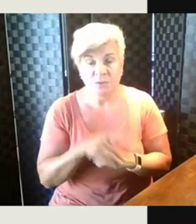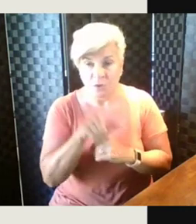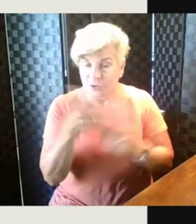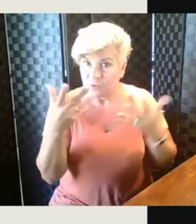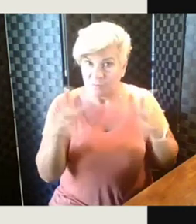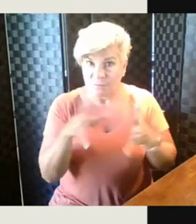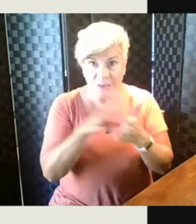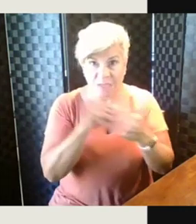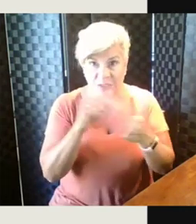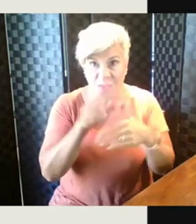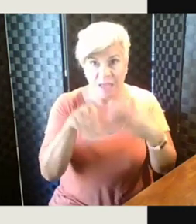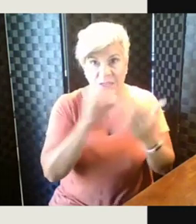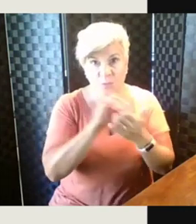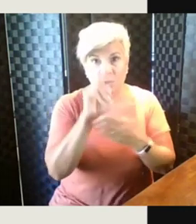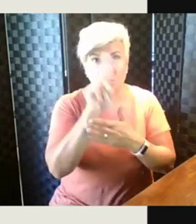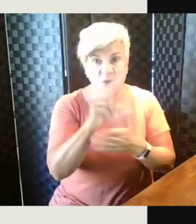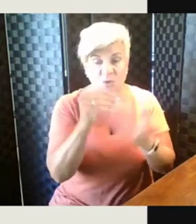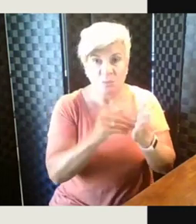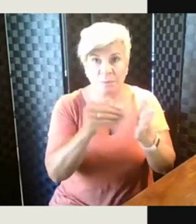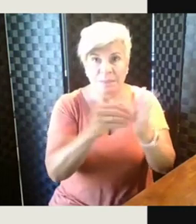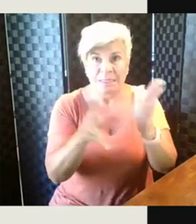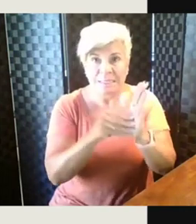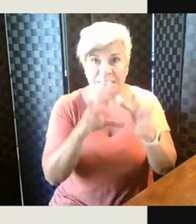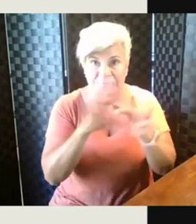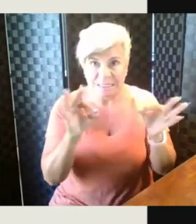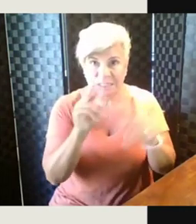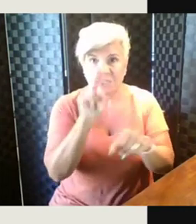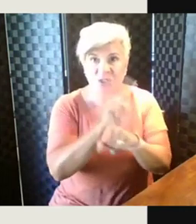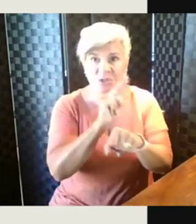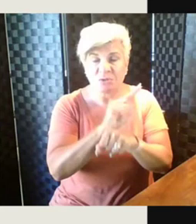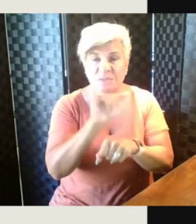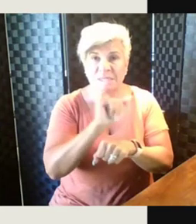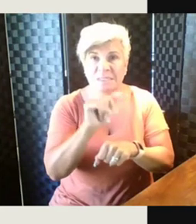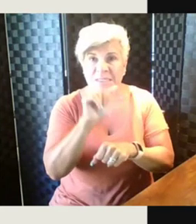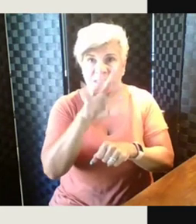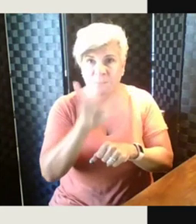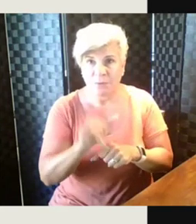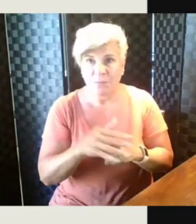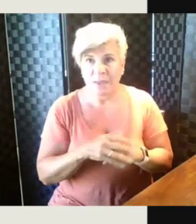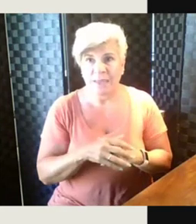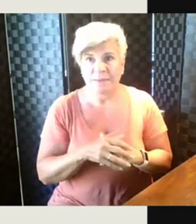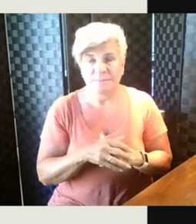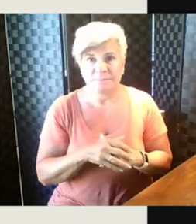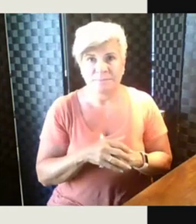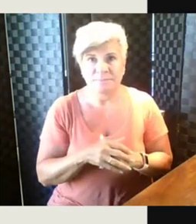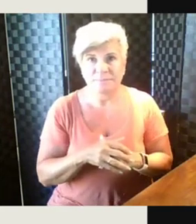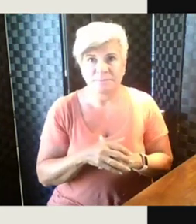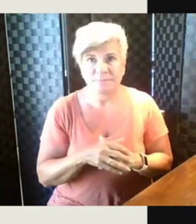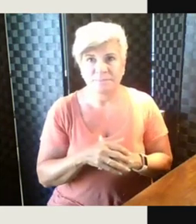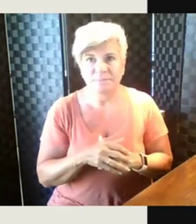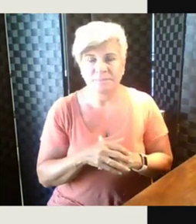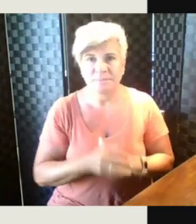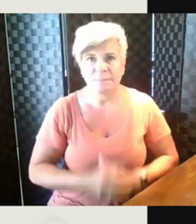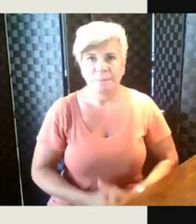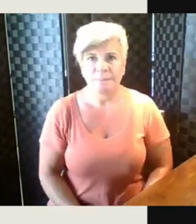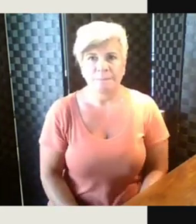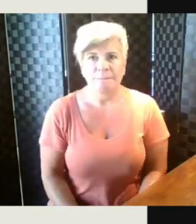In this lesson, you have learned how to write two repeated addition sentences by using the same array.